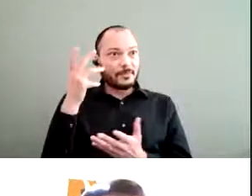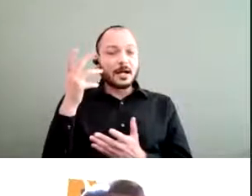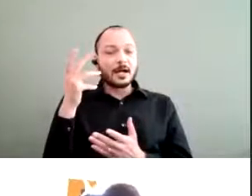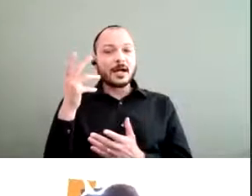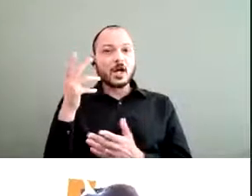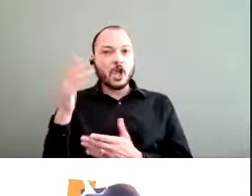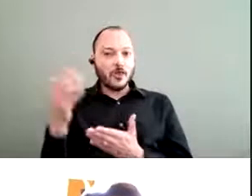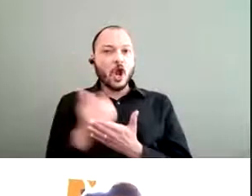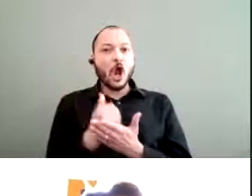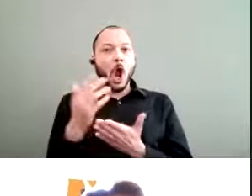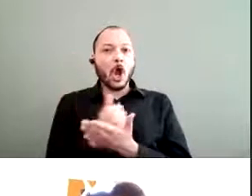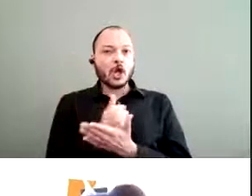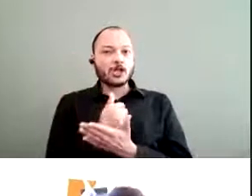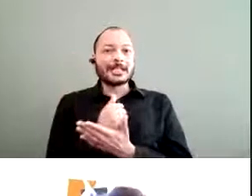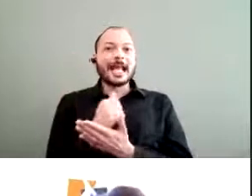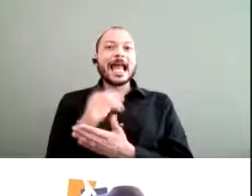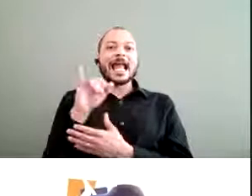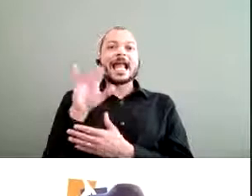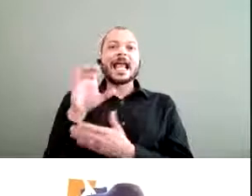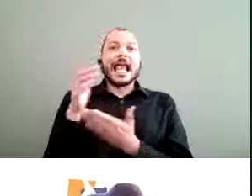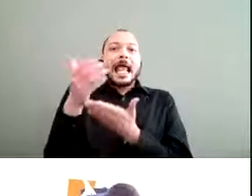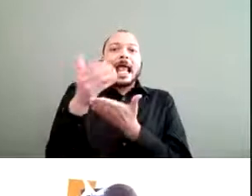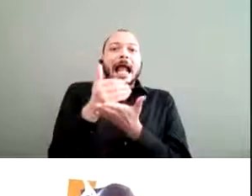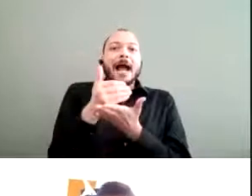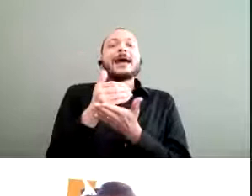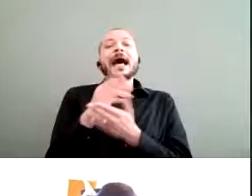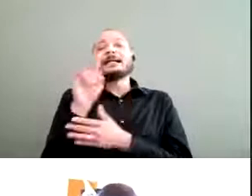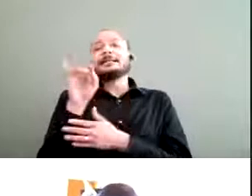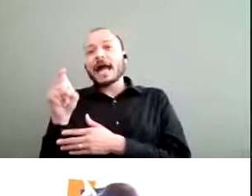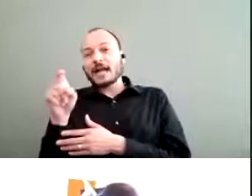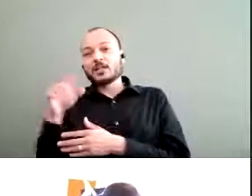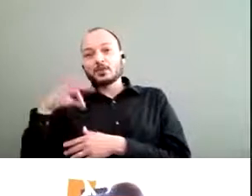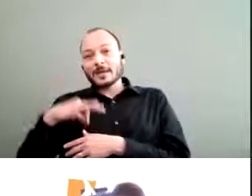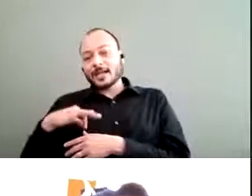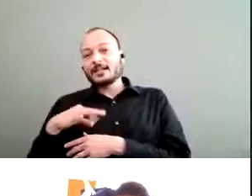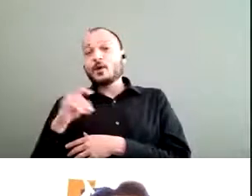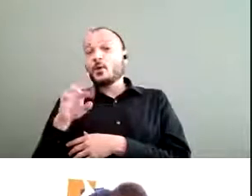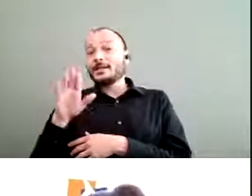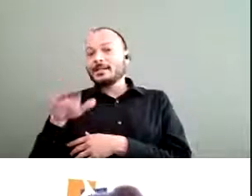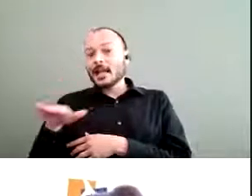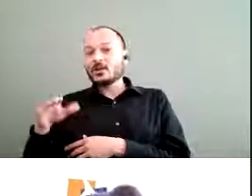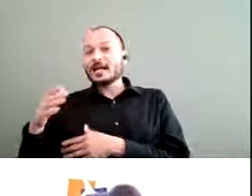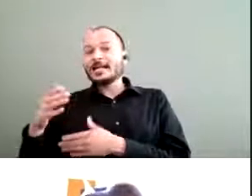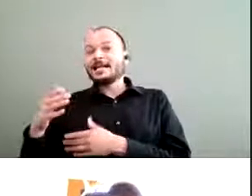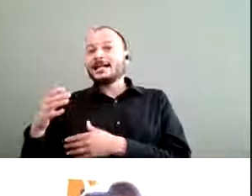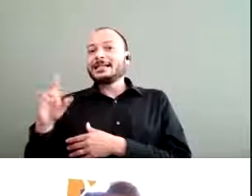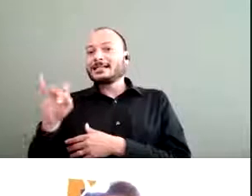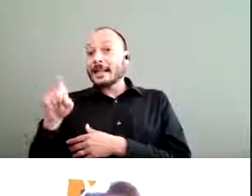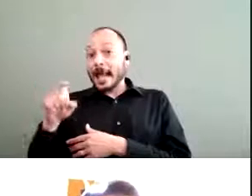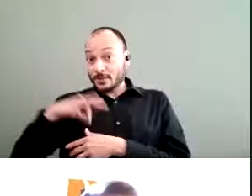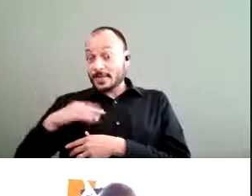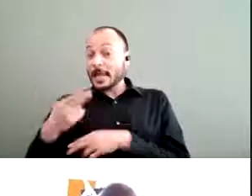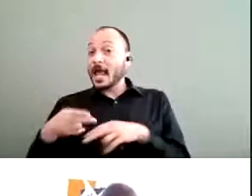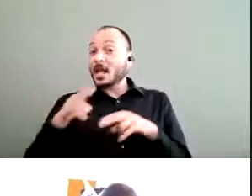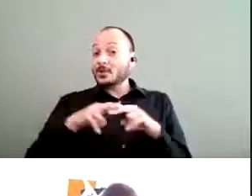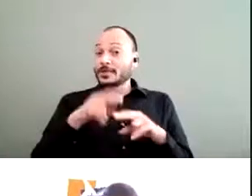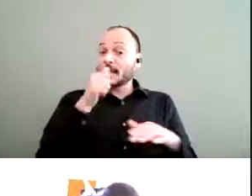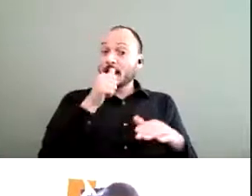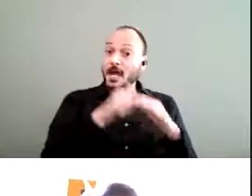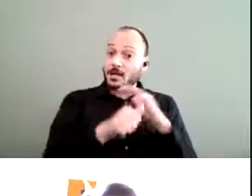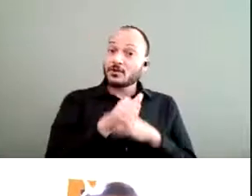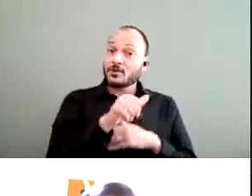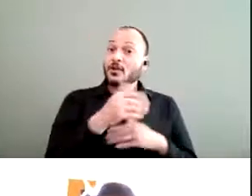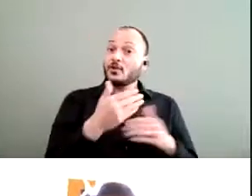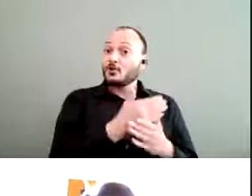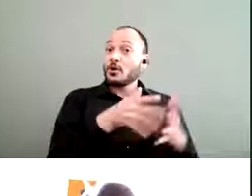earned income tax credit or the child tax credit, which has increased under the American Rescue Plan, you will benefit